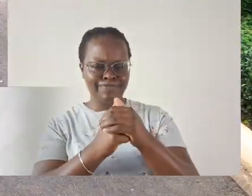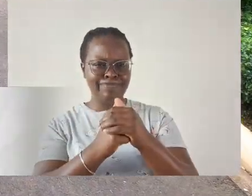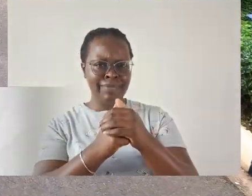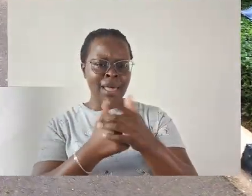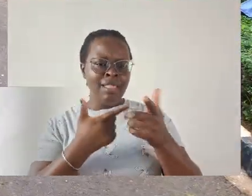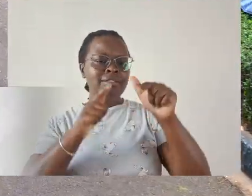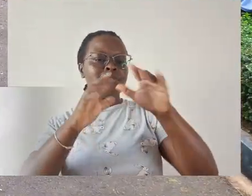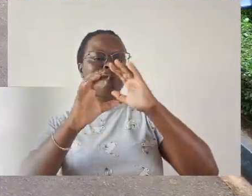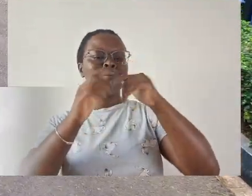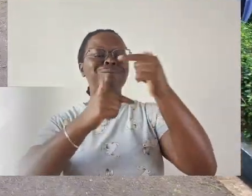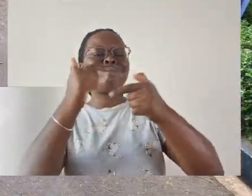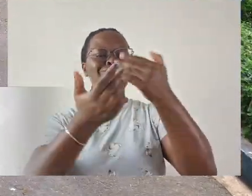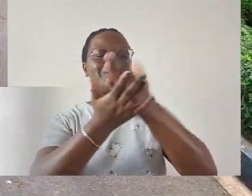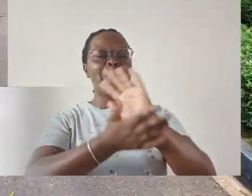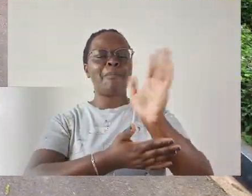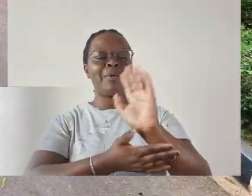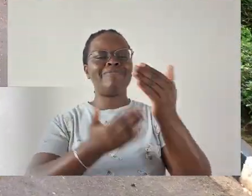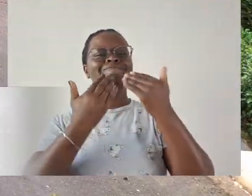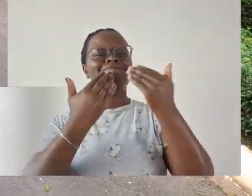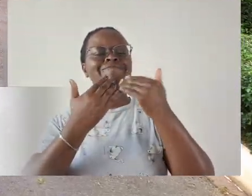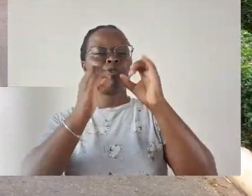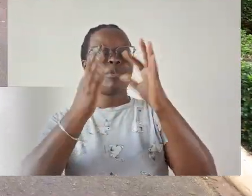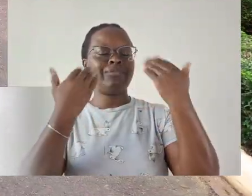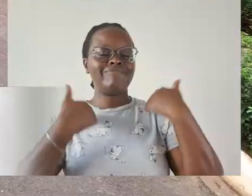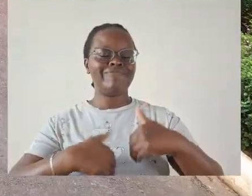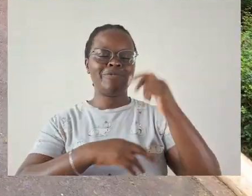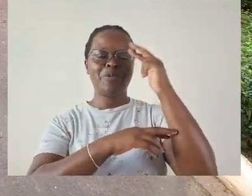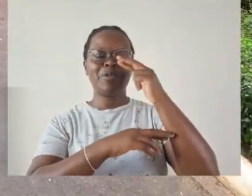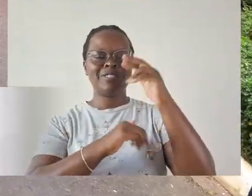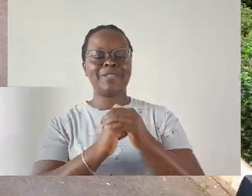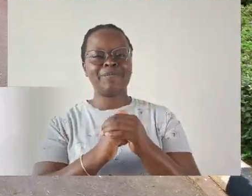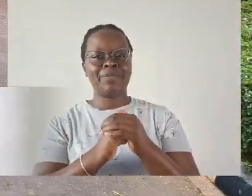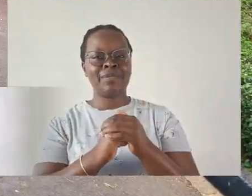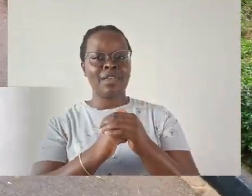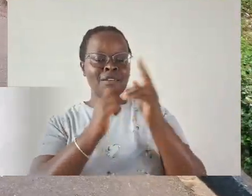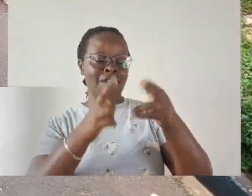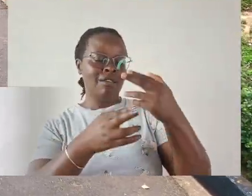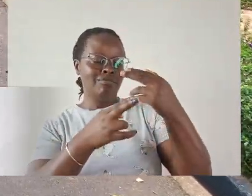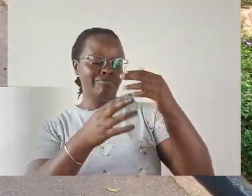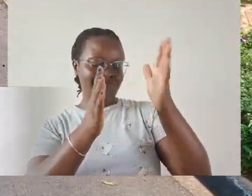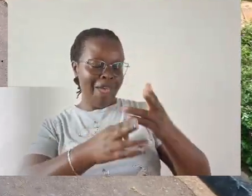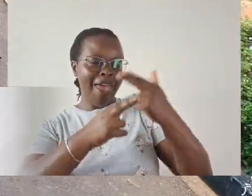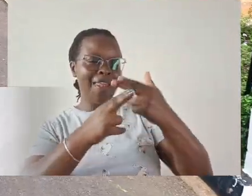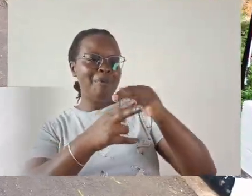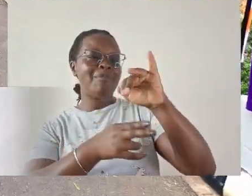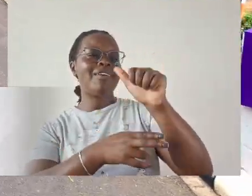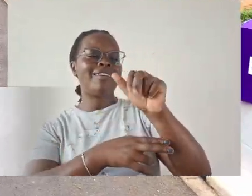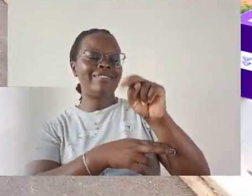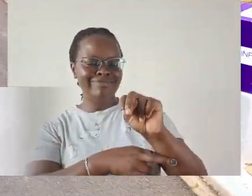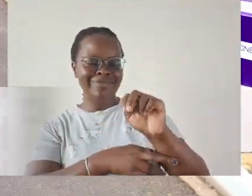hashtag EdTech Mondays Kenya. Special thanks to our sign language interpreter, Ms. Rose Omolo. My name is Ian Wafula. Until next